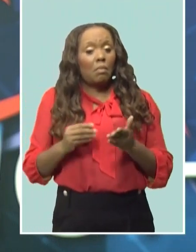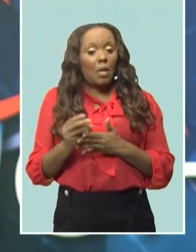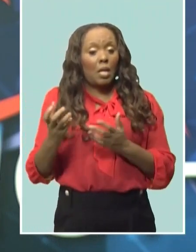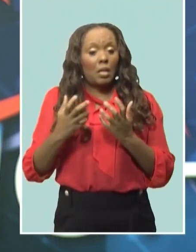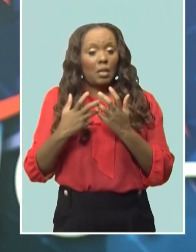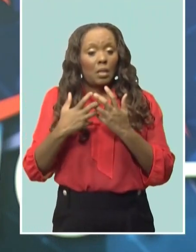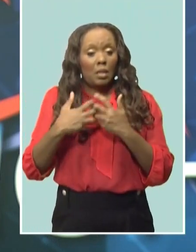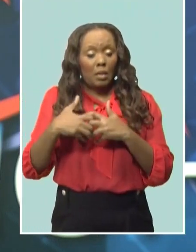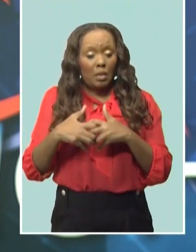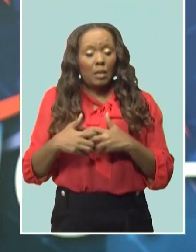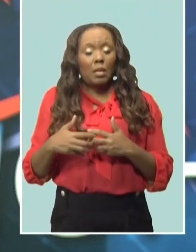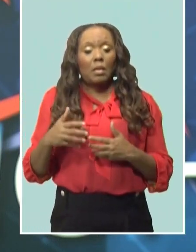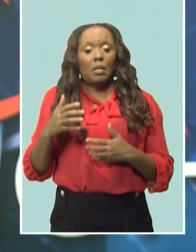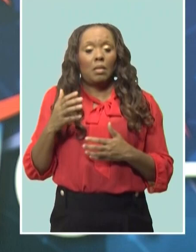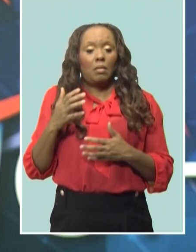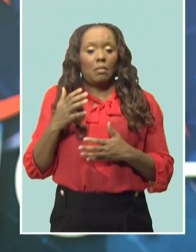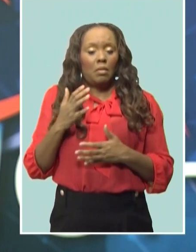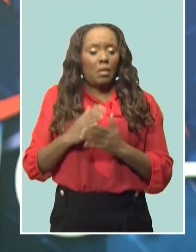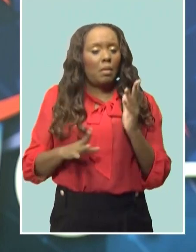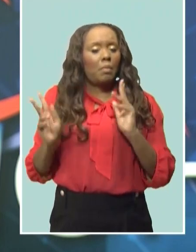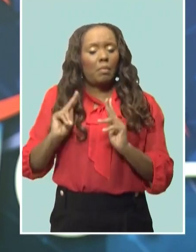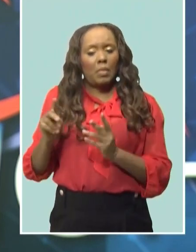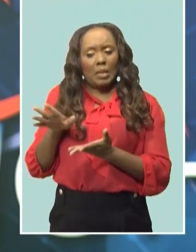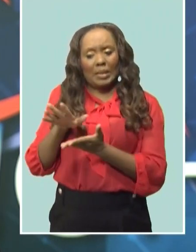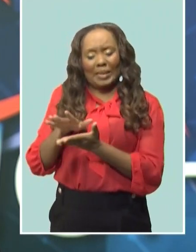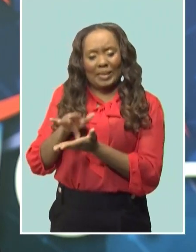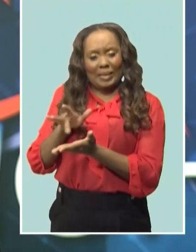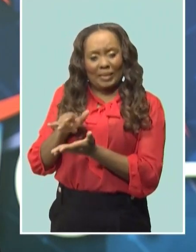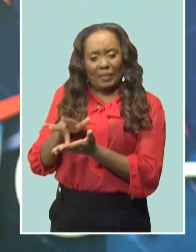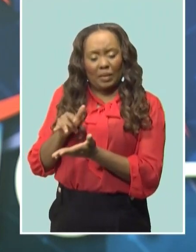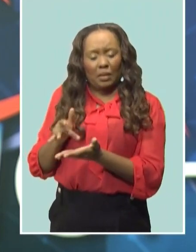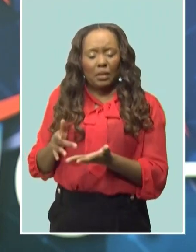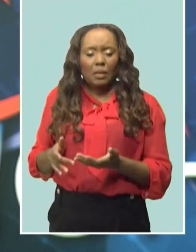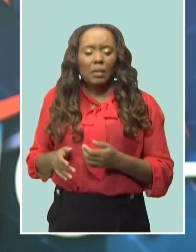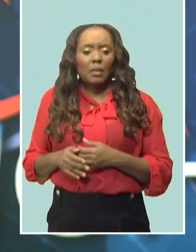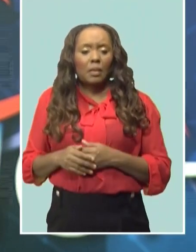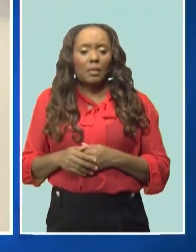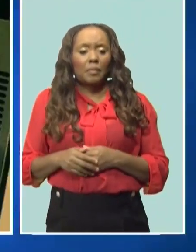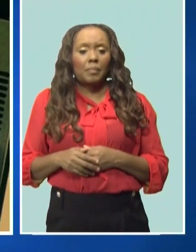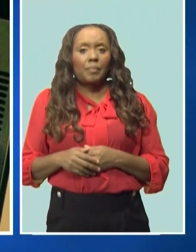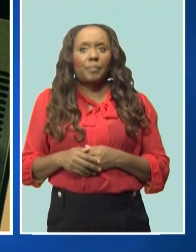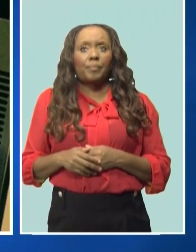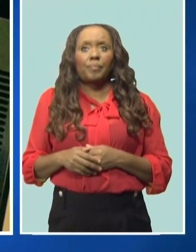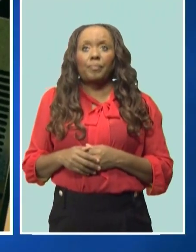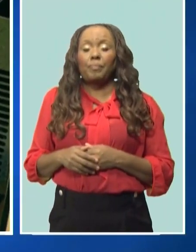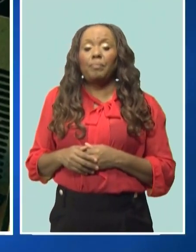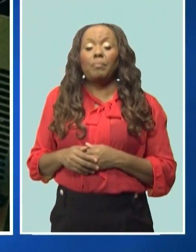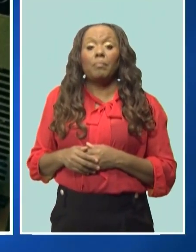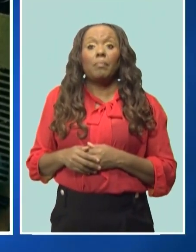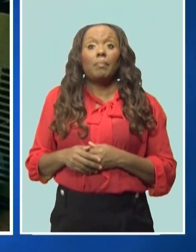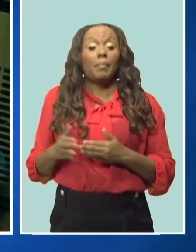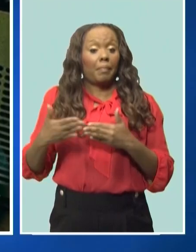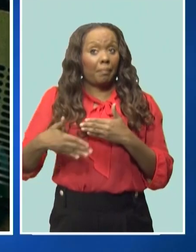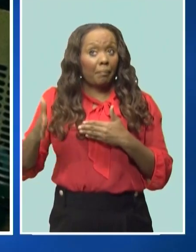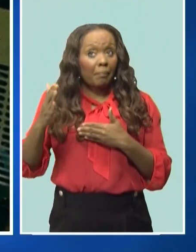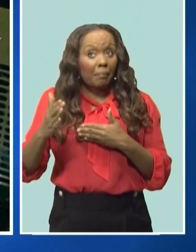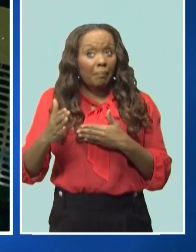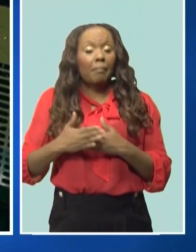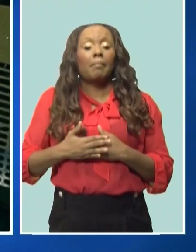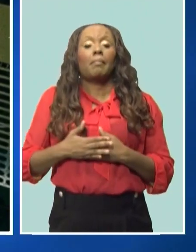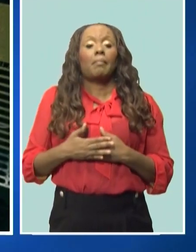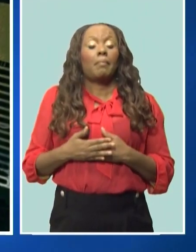to generators, the system was being taken advantage of. So moving forward, households now will be able to